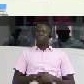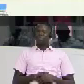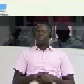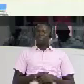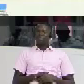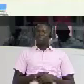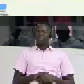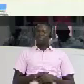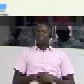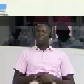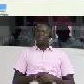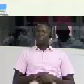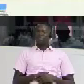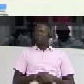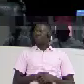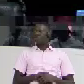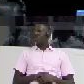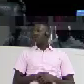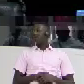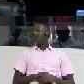jekka